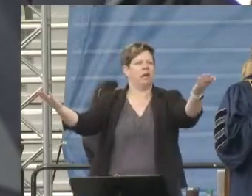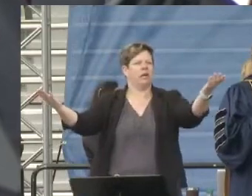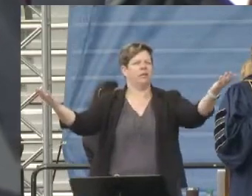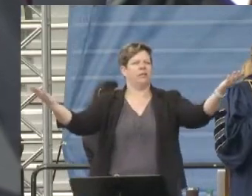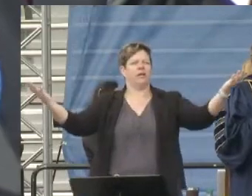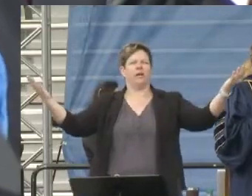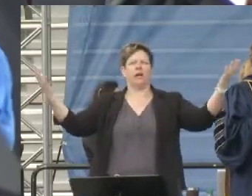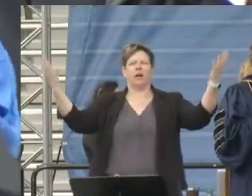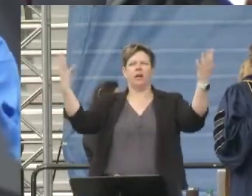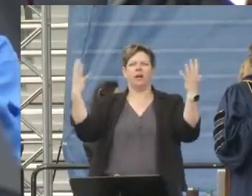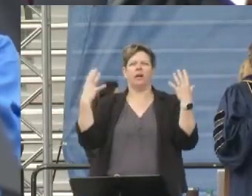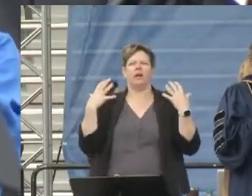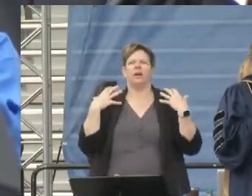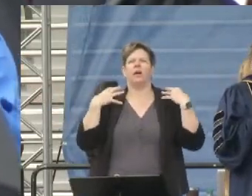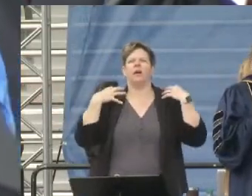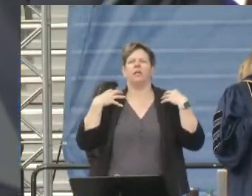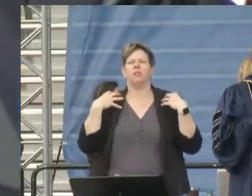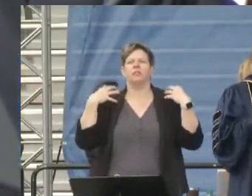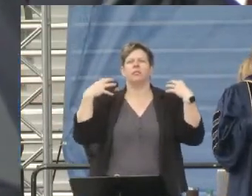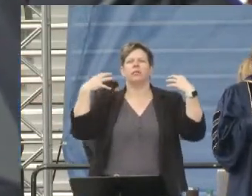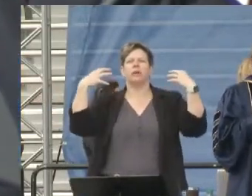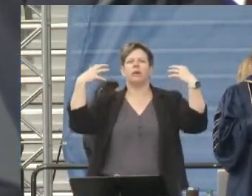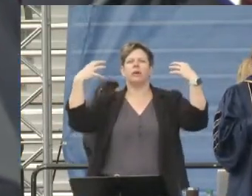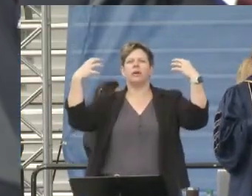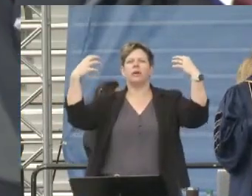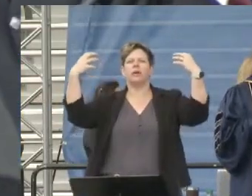home of the